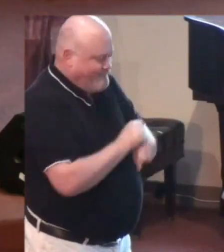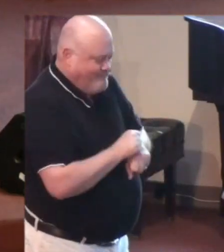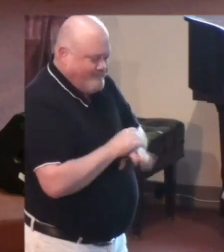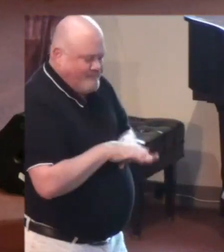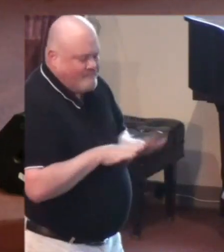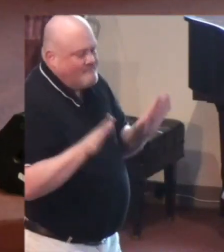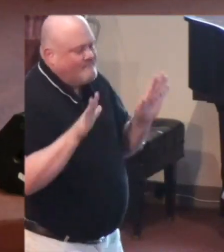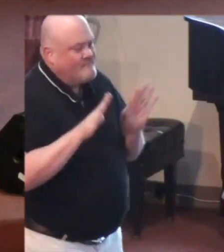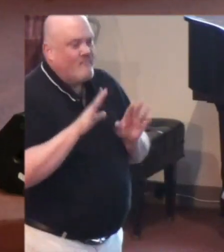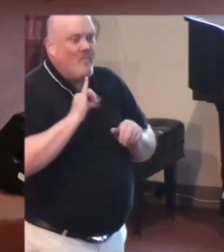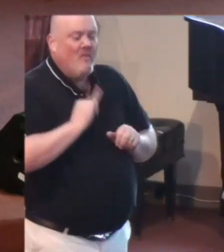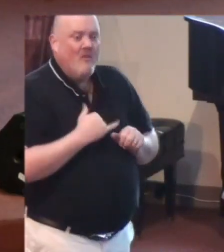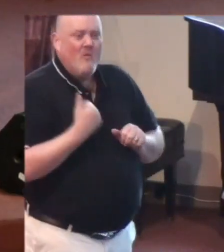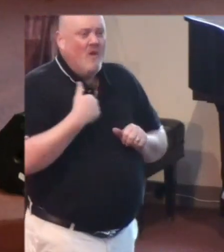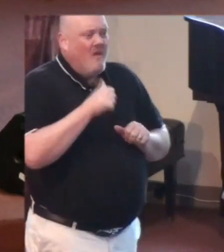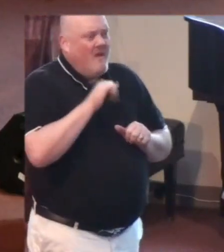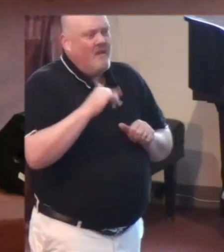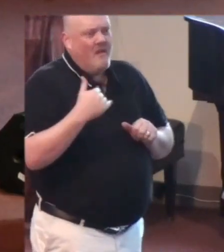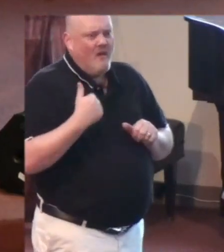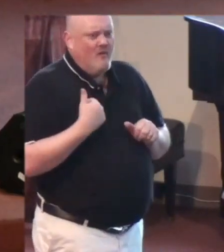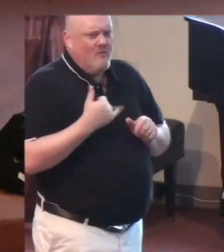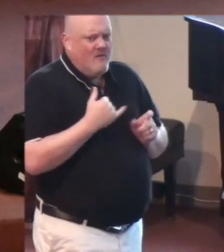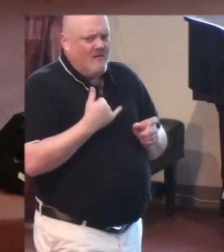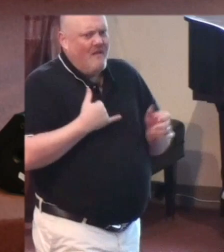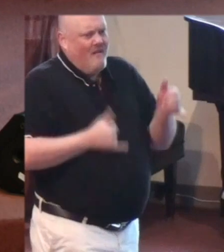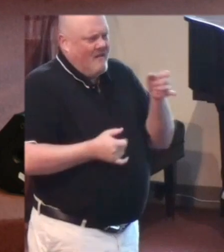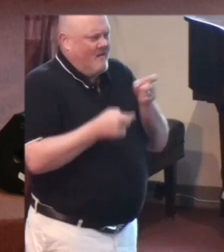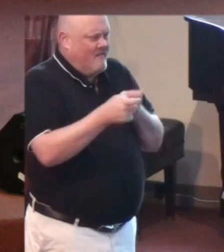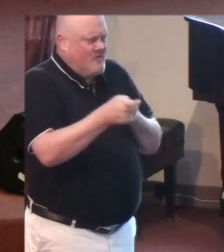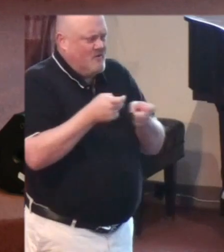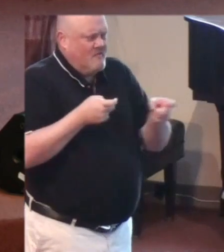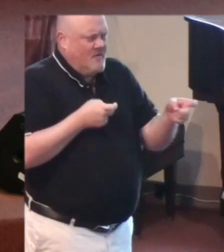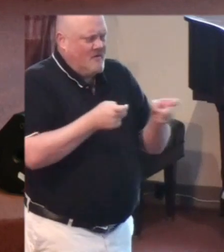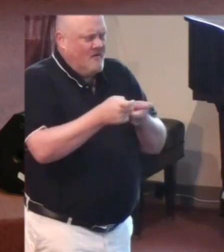We don't have to hand crank the